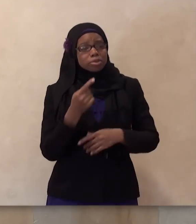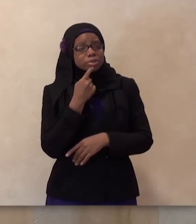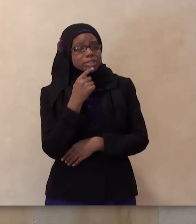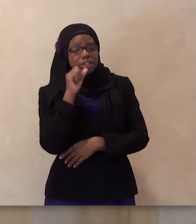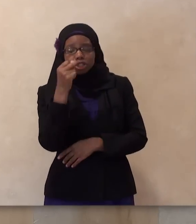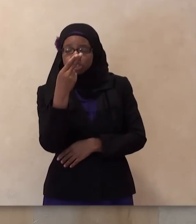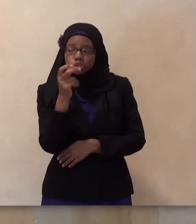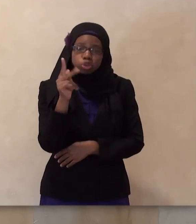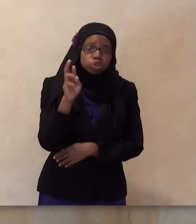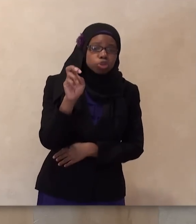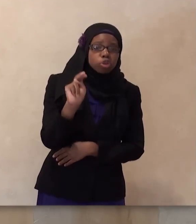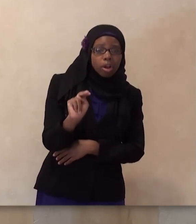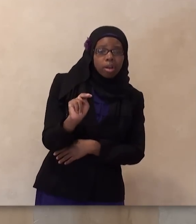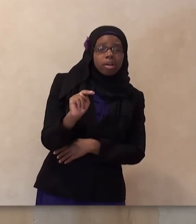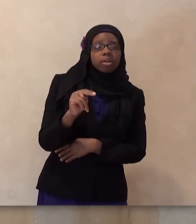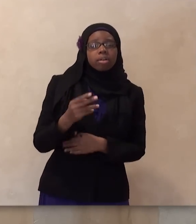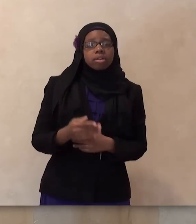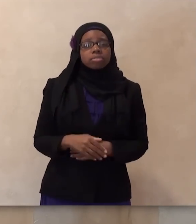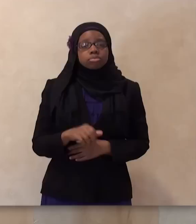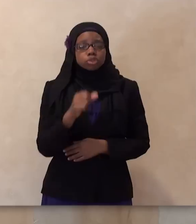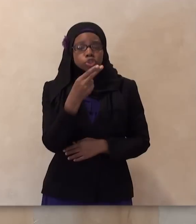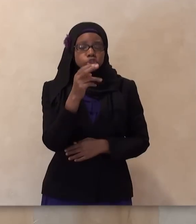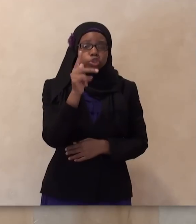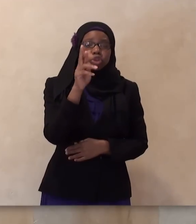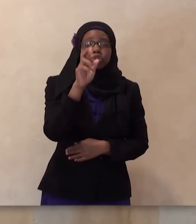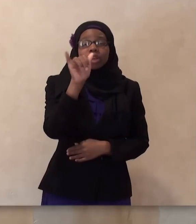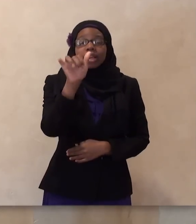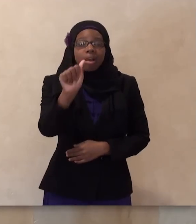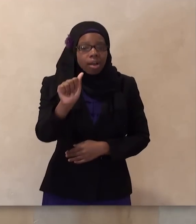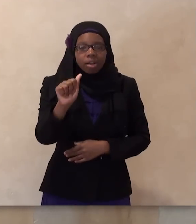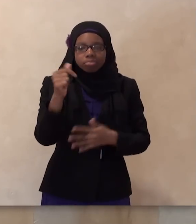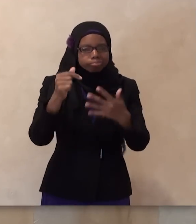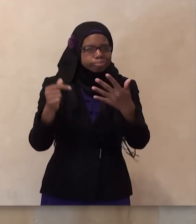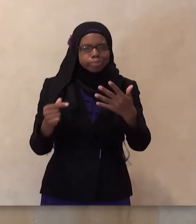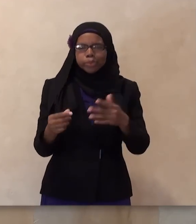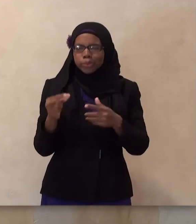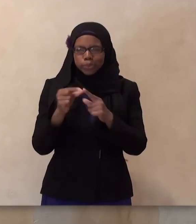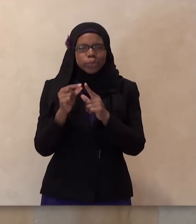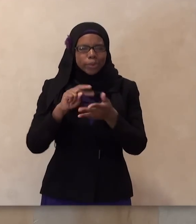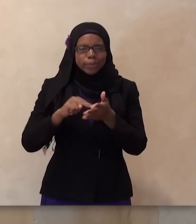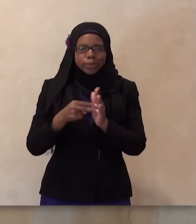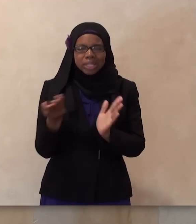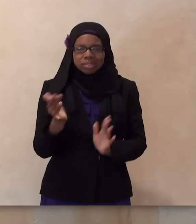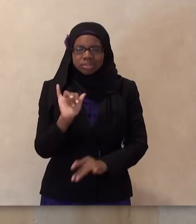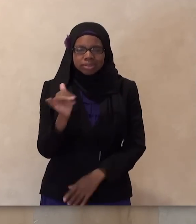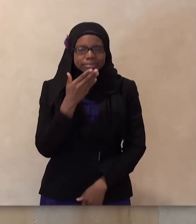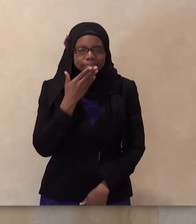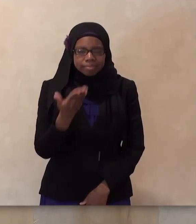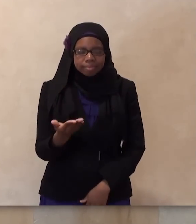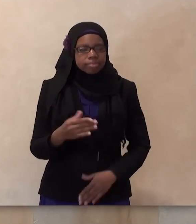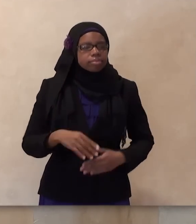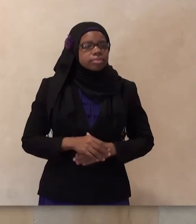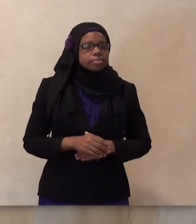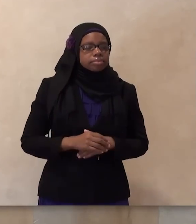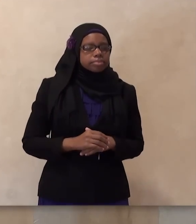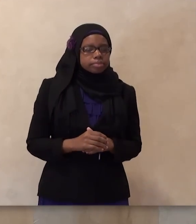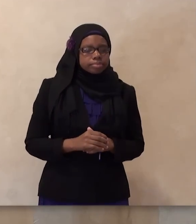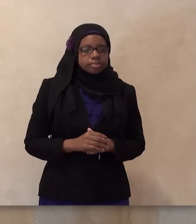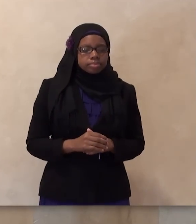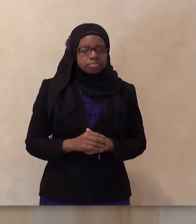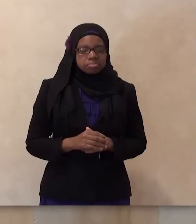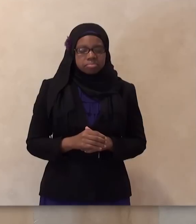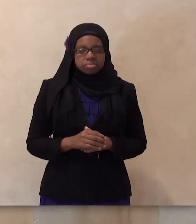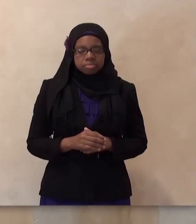you, Shukriya, whatever. And also sometimes it is recognized with the